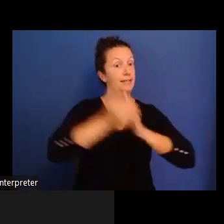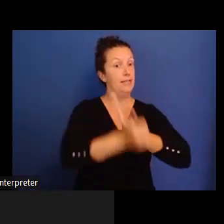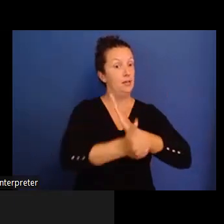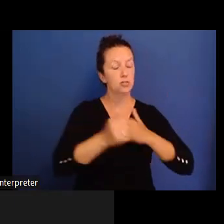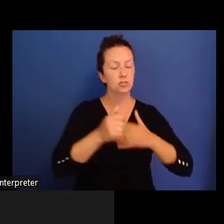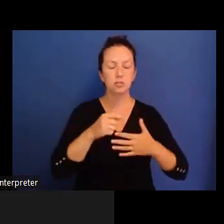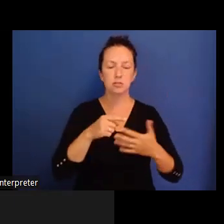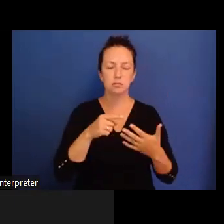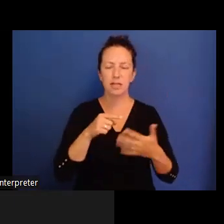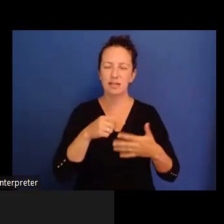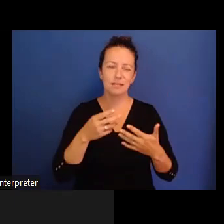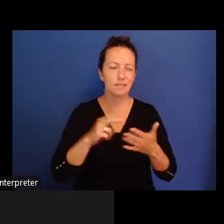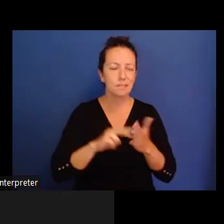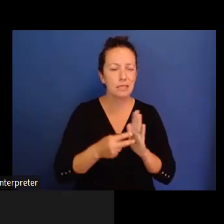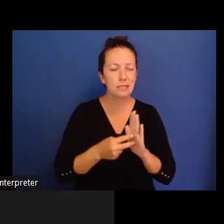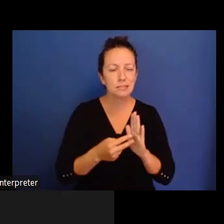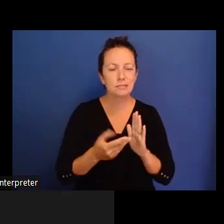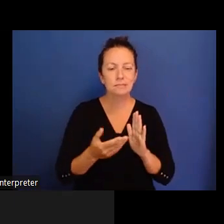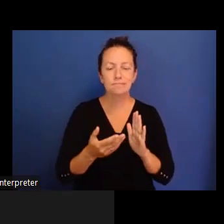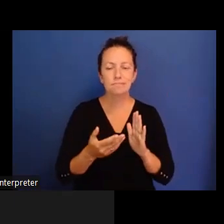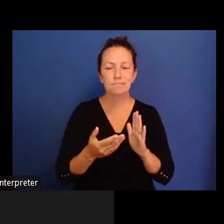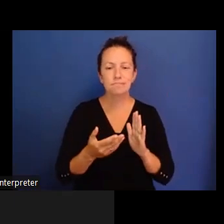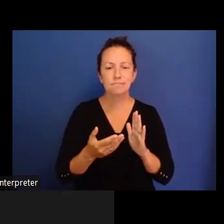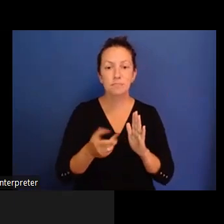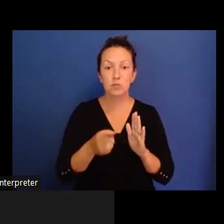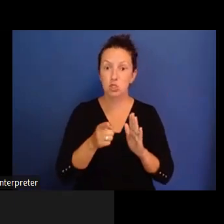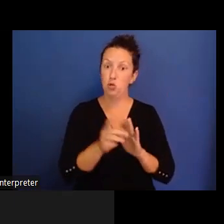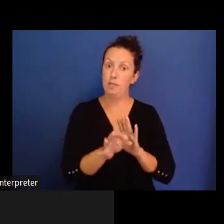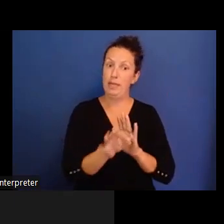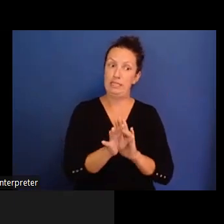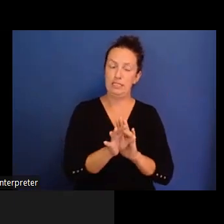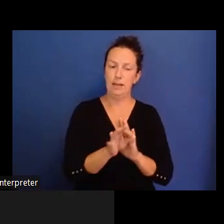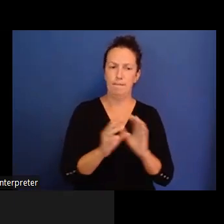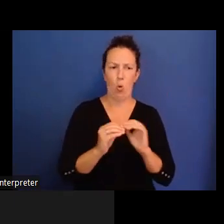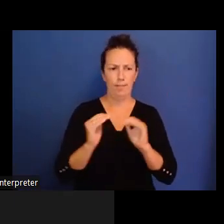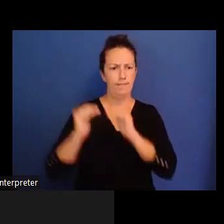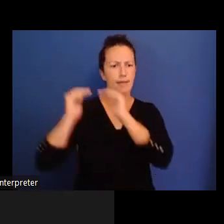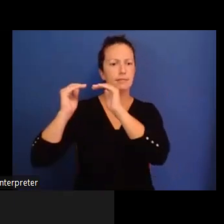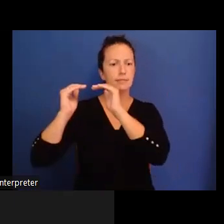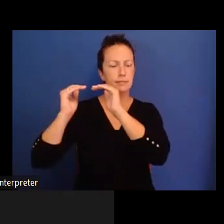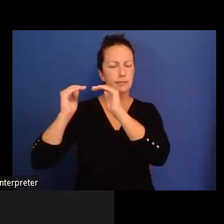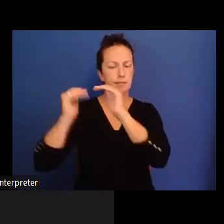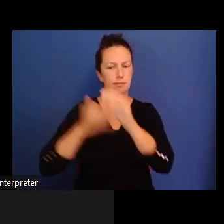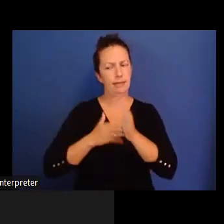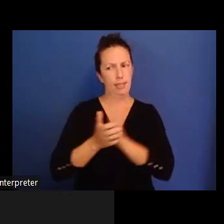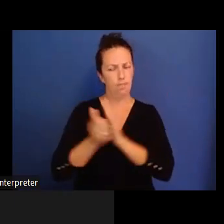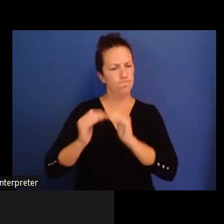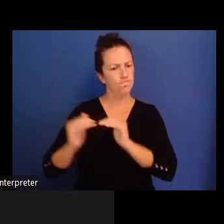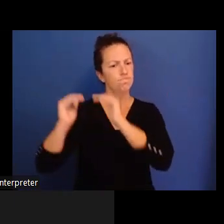that I think you show, advanced or expert, maybe skill levels in.